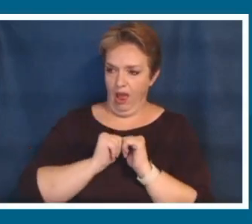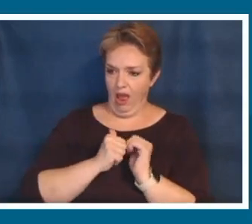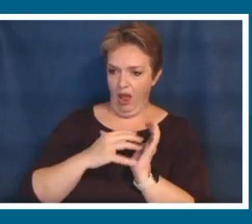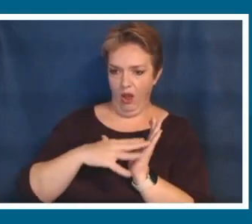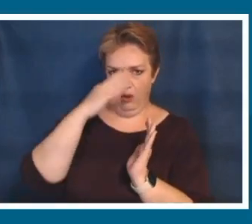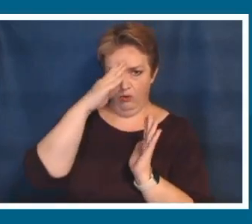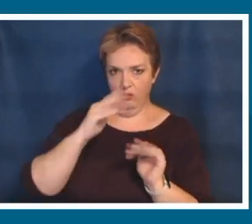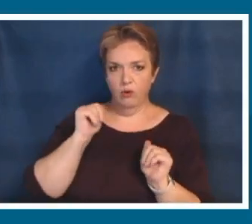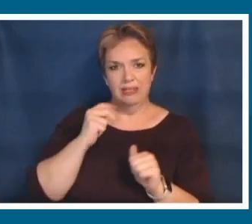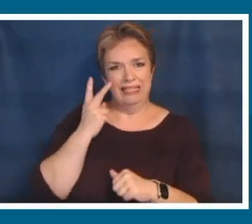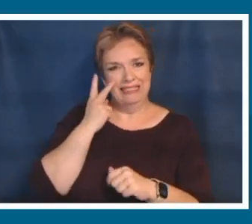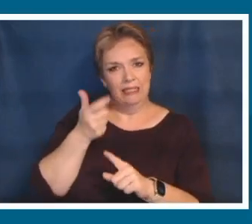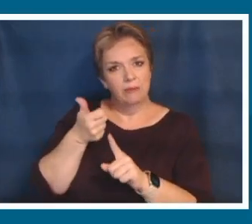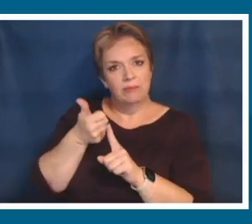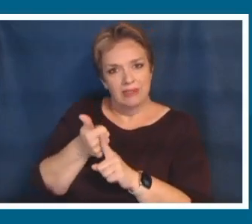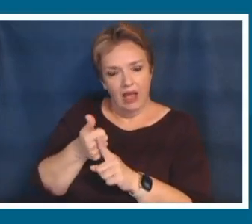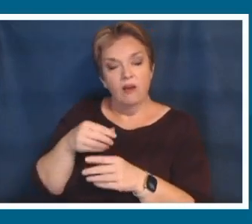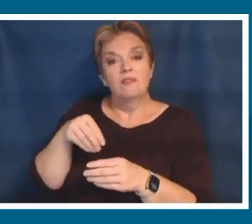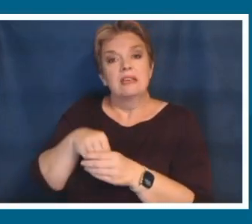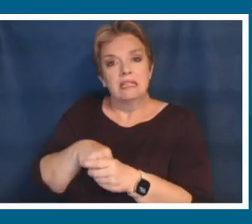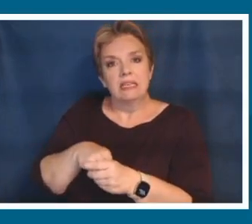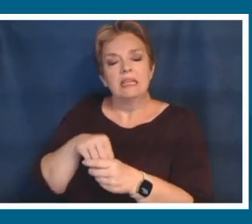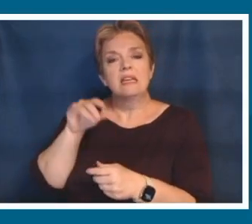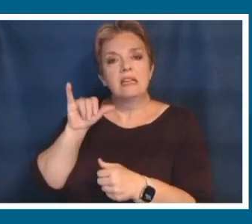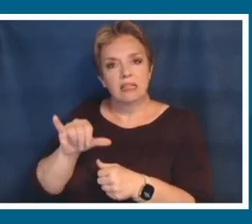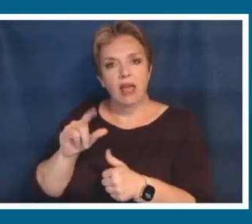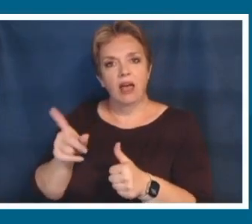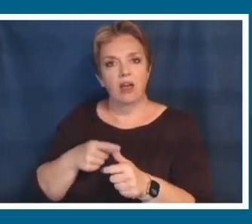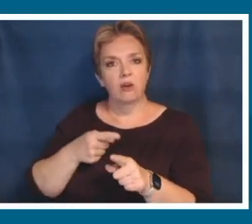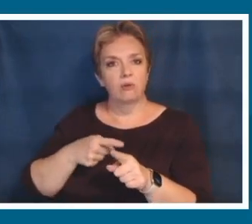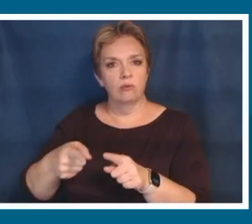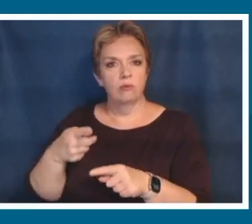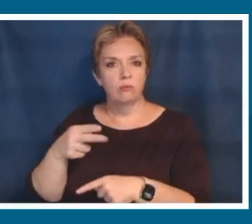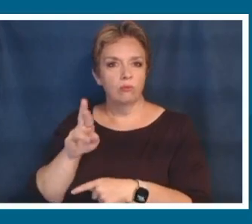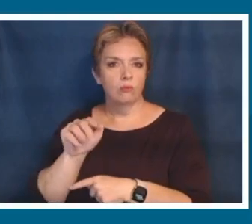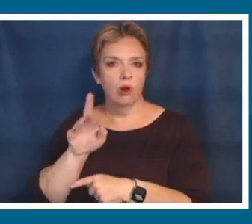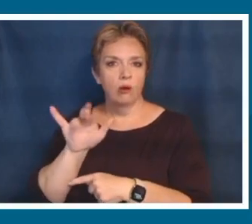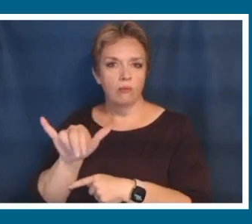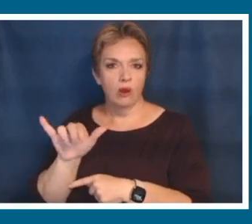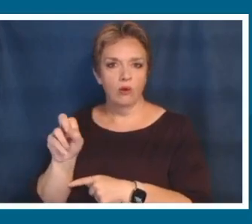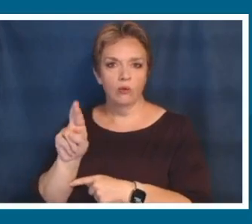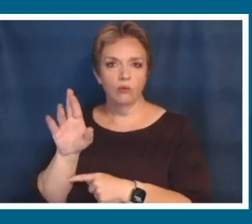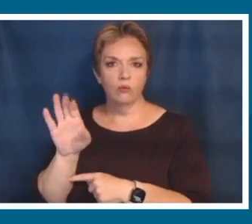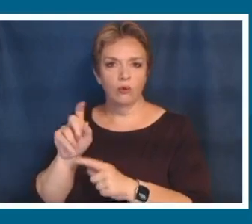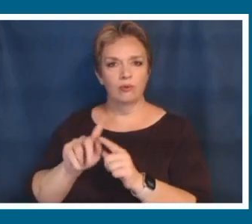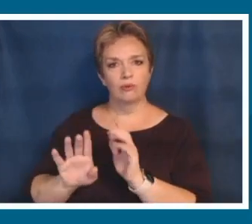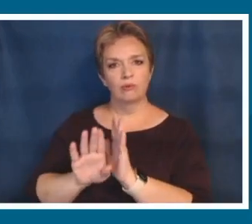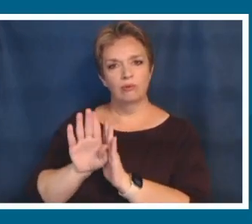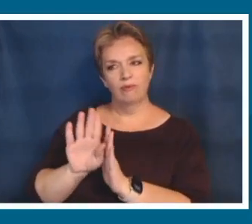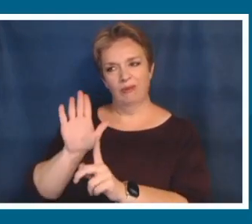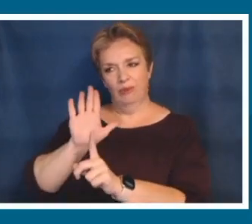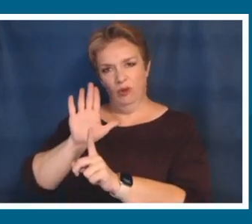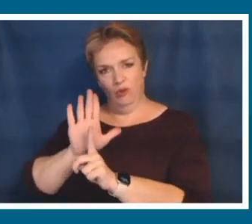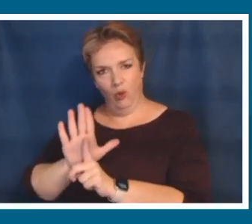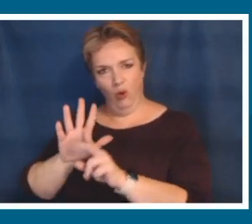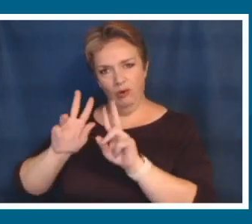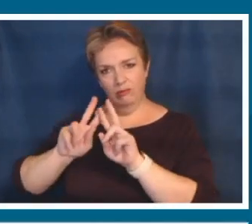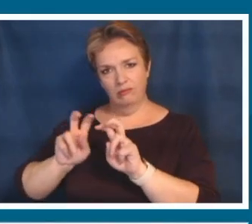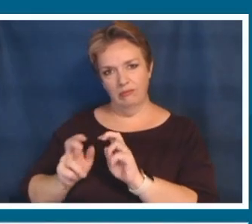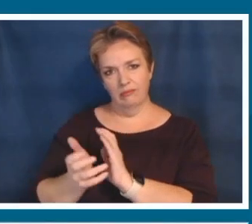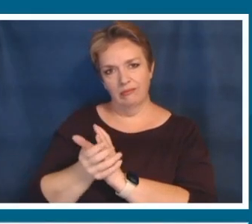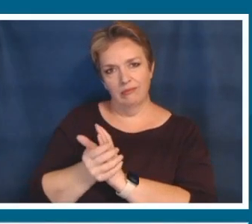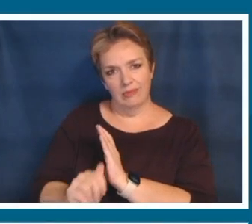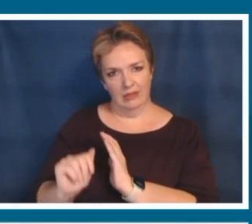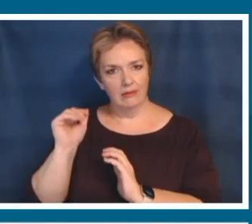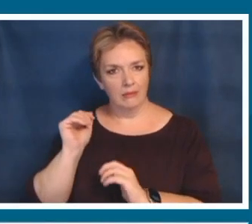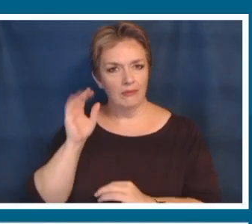in primary sources and then develop critical consciousness? And so I like to think about what do we have in common that we